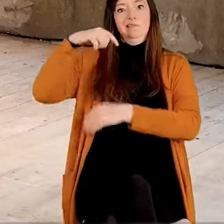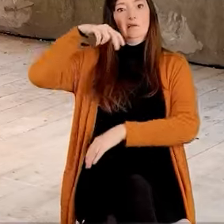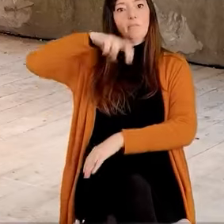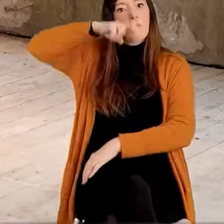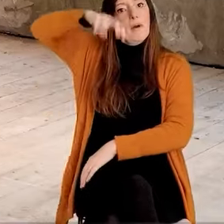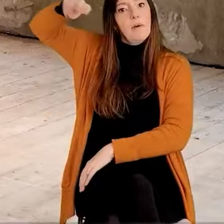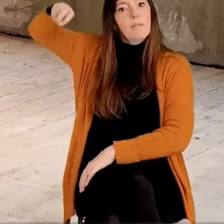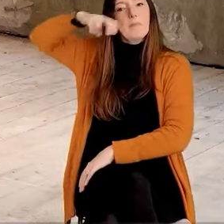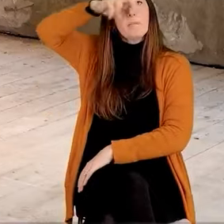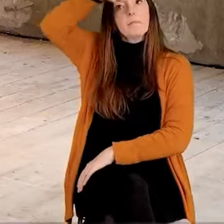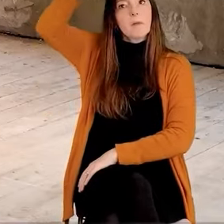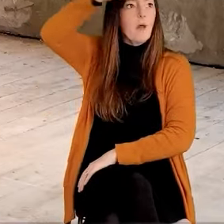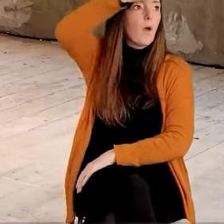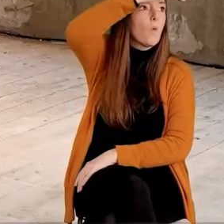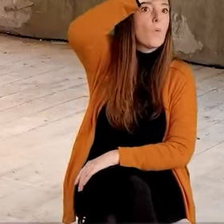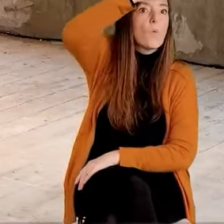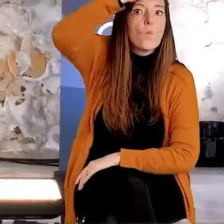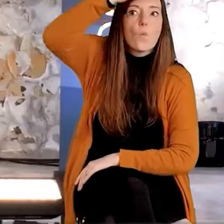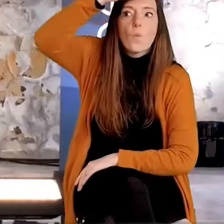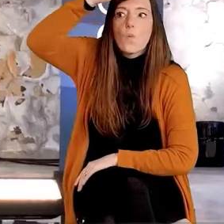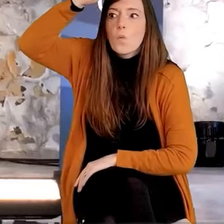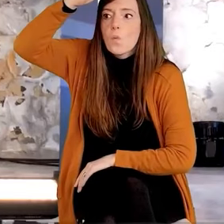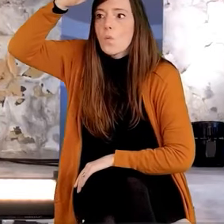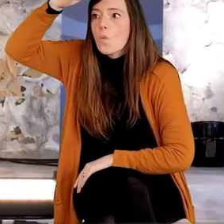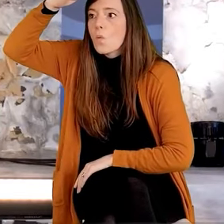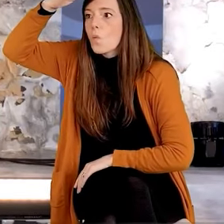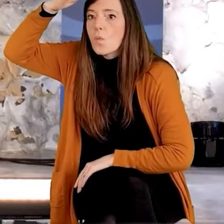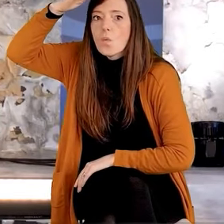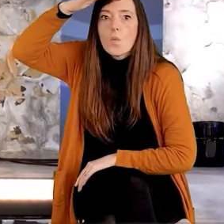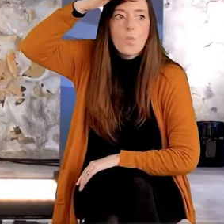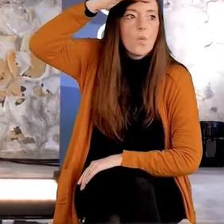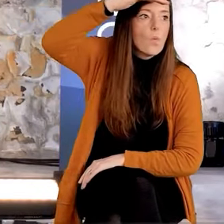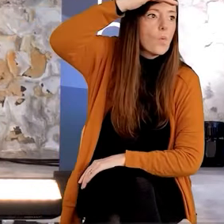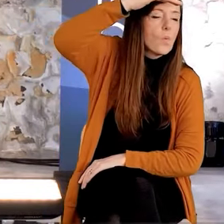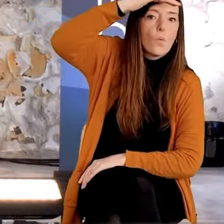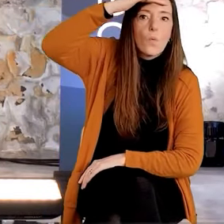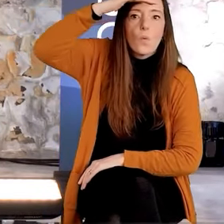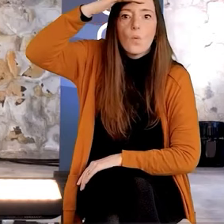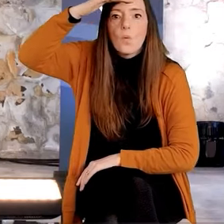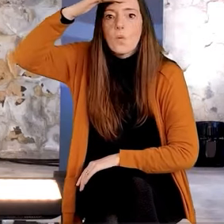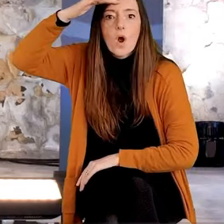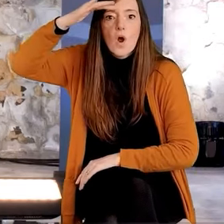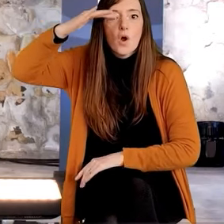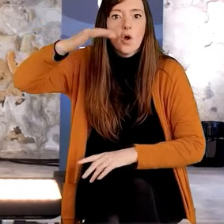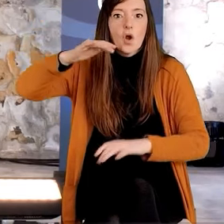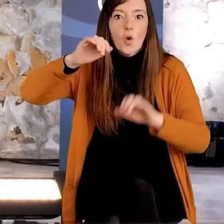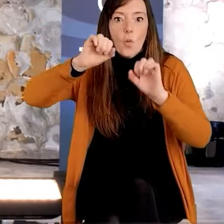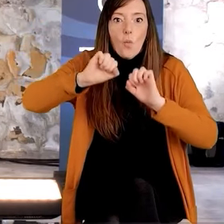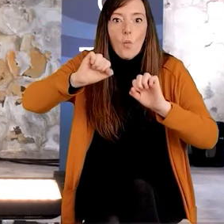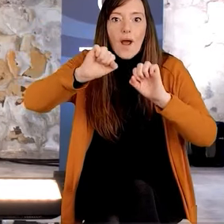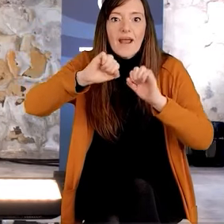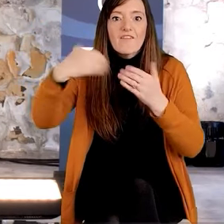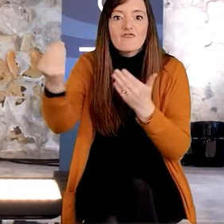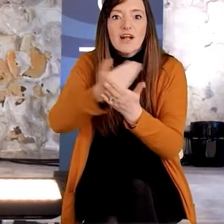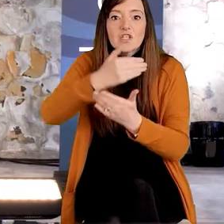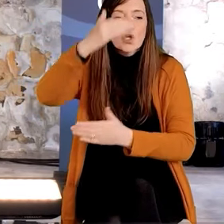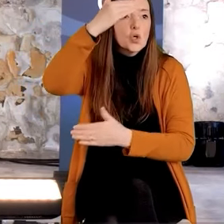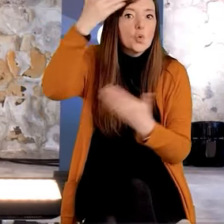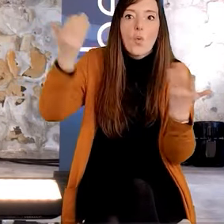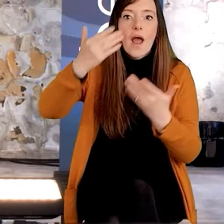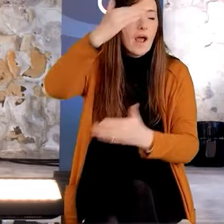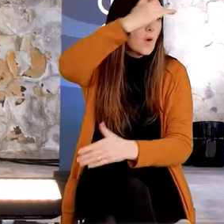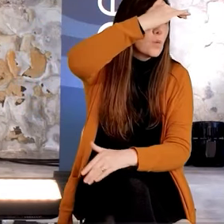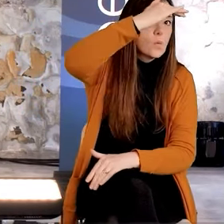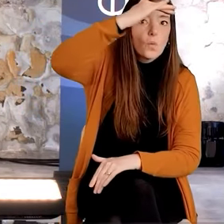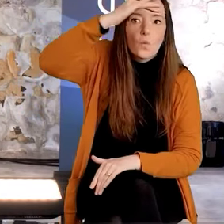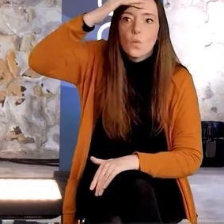help, and then I'm going to watch. I'm going to look, and I'm going to watch for that dust in the distance that shows that rescue